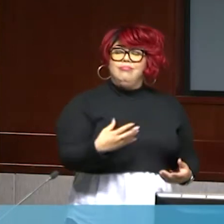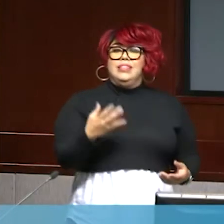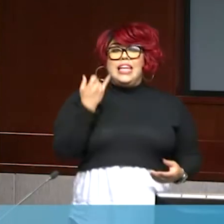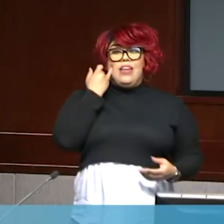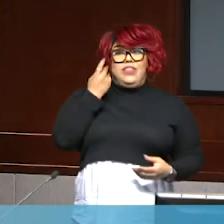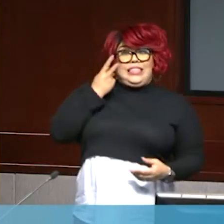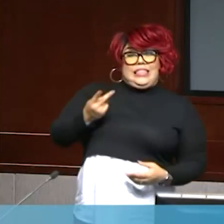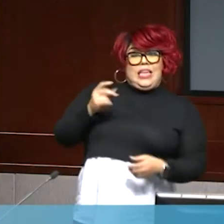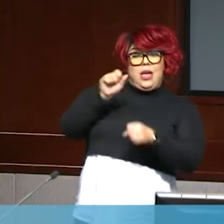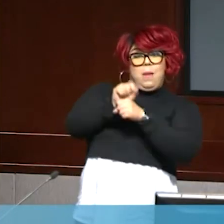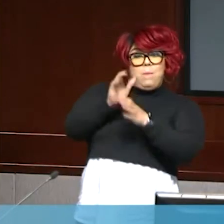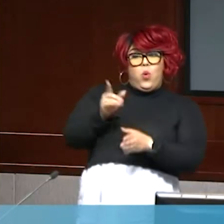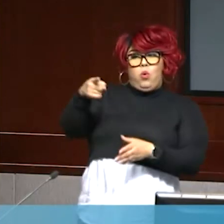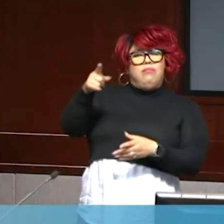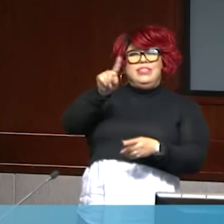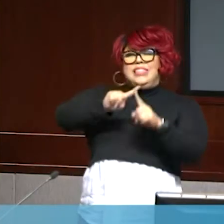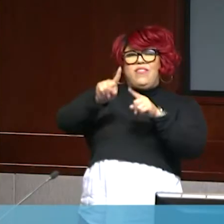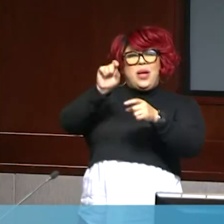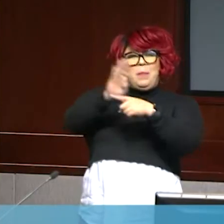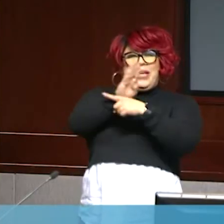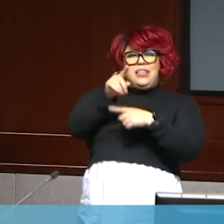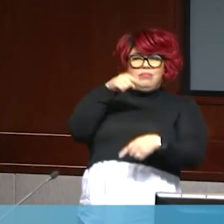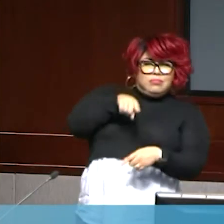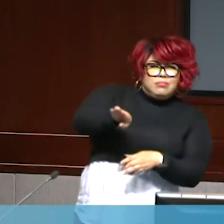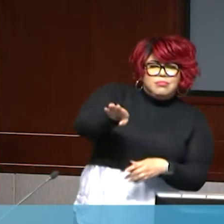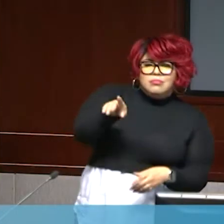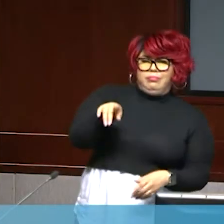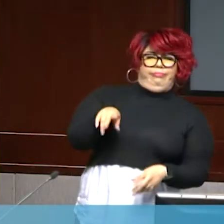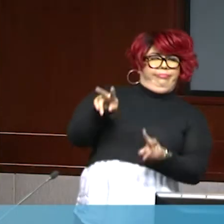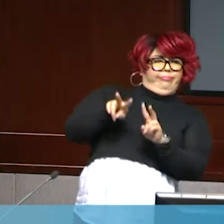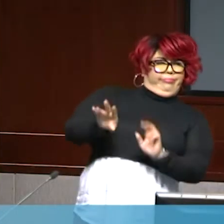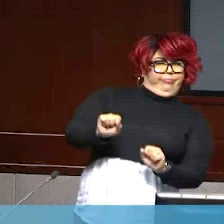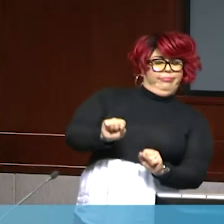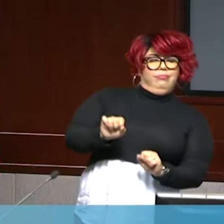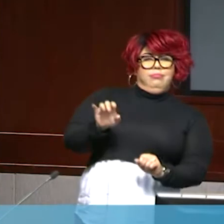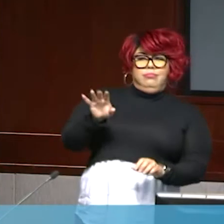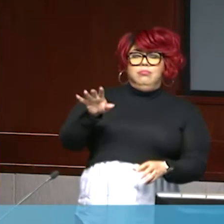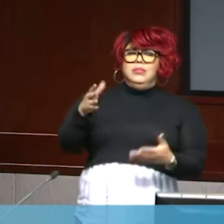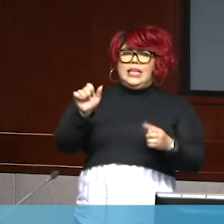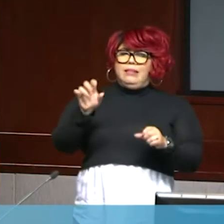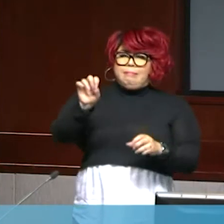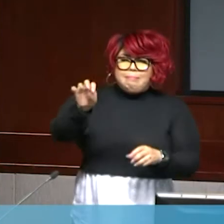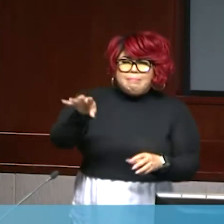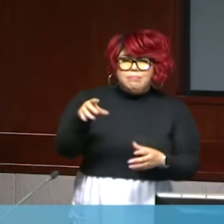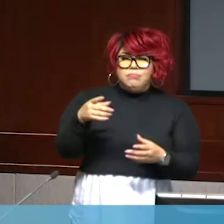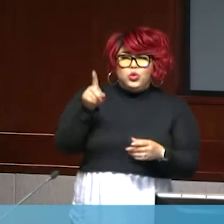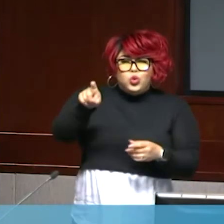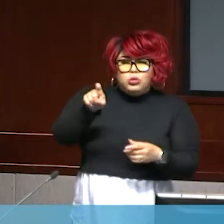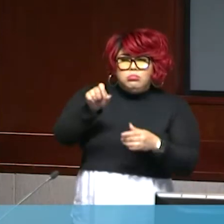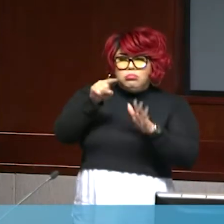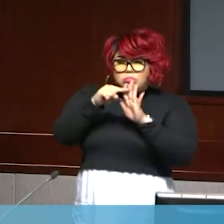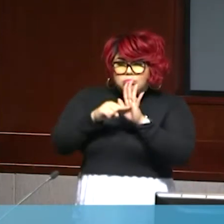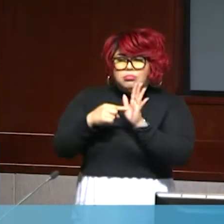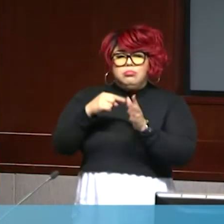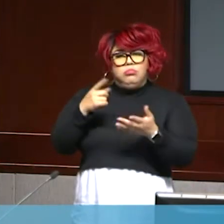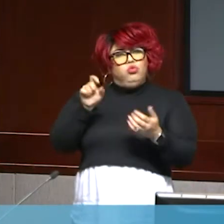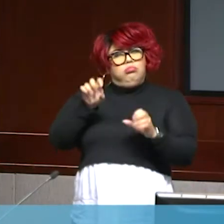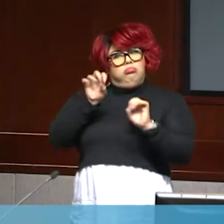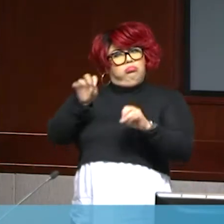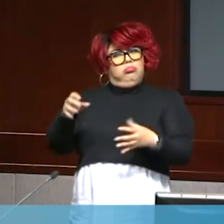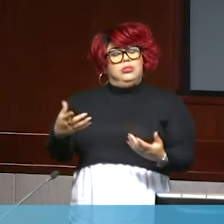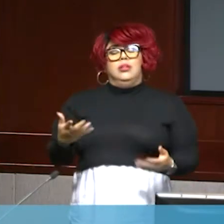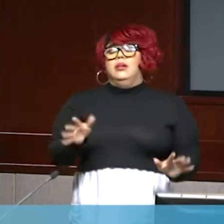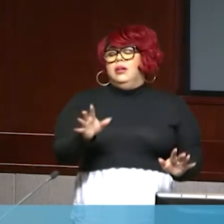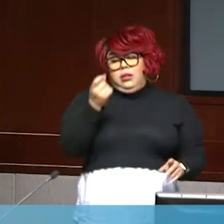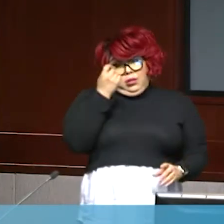a business that could use some assistance or some guidance, we'd ask that you provide that. We get a lot of